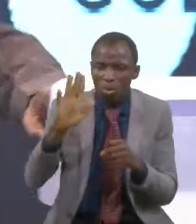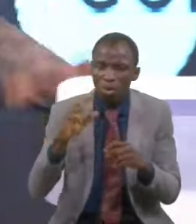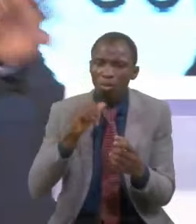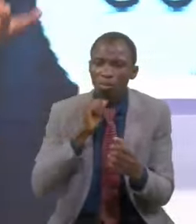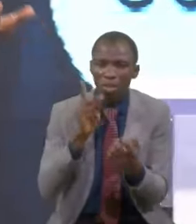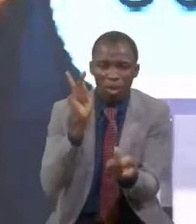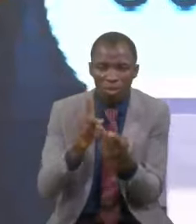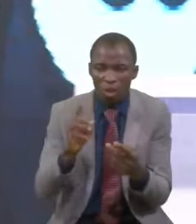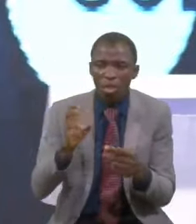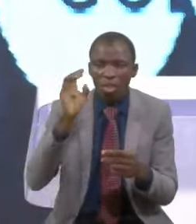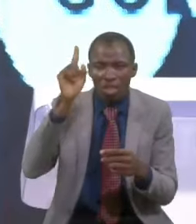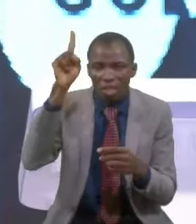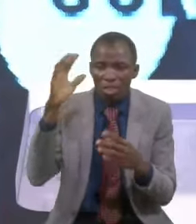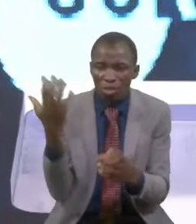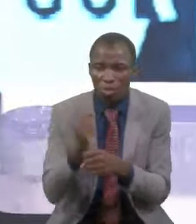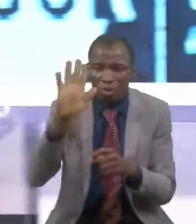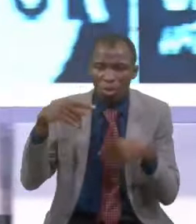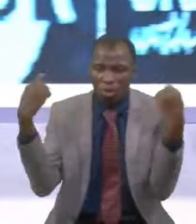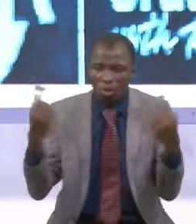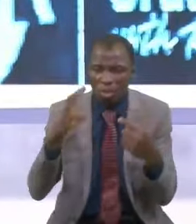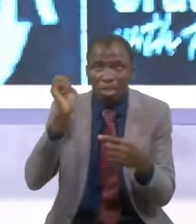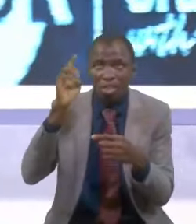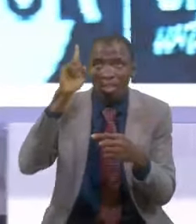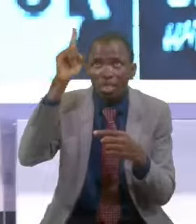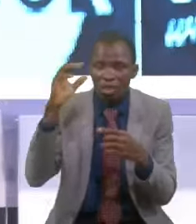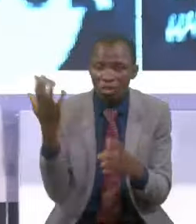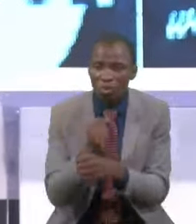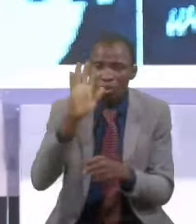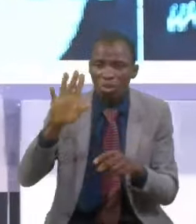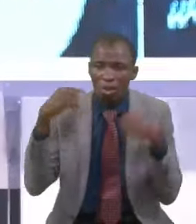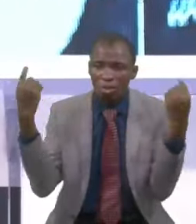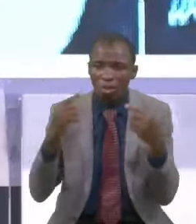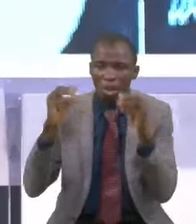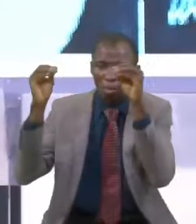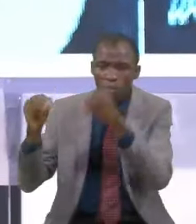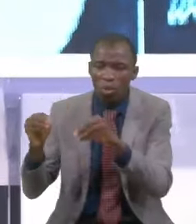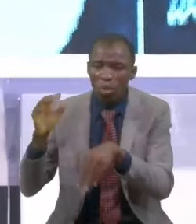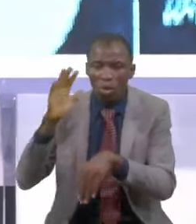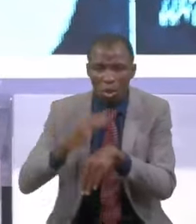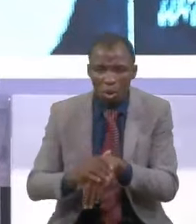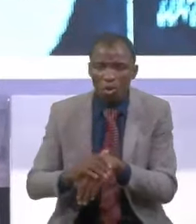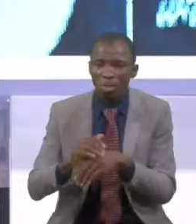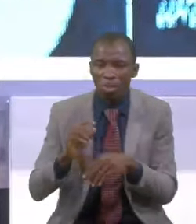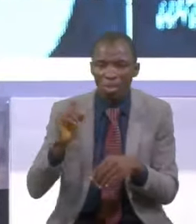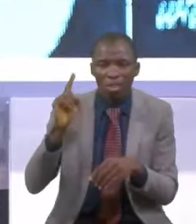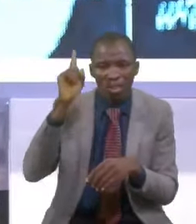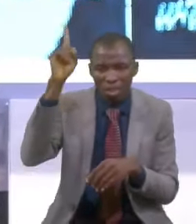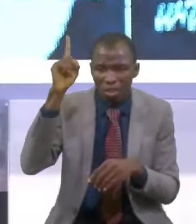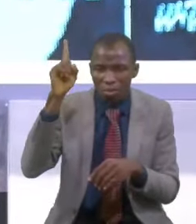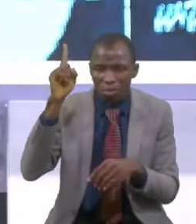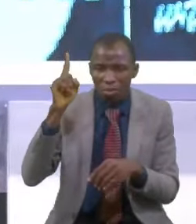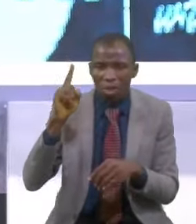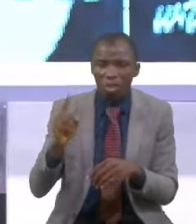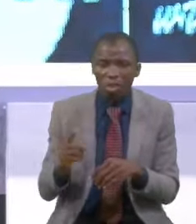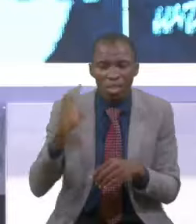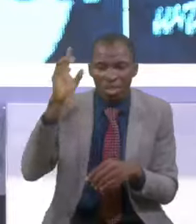your transgression. He took your sin and laid it on him. He took it off you.